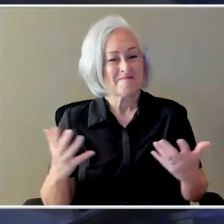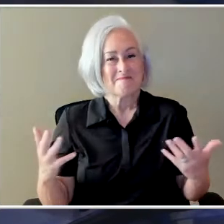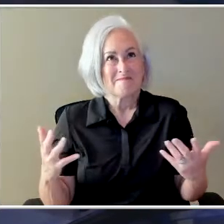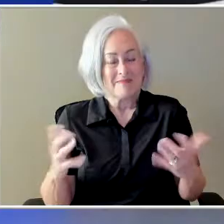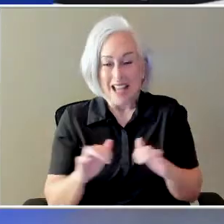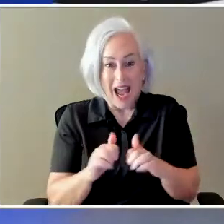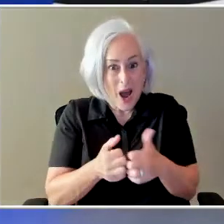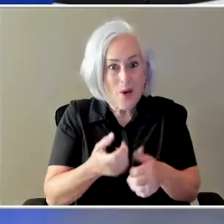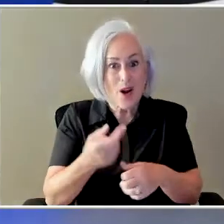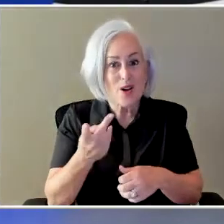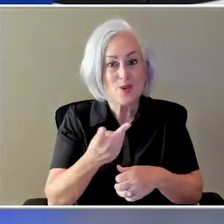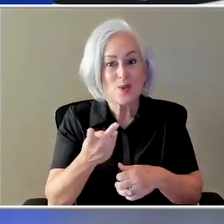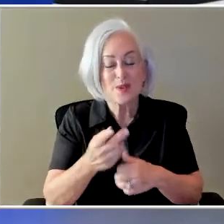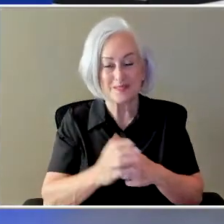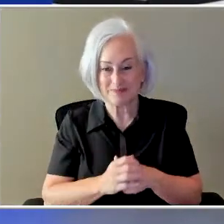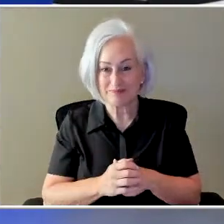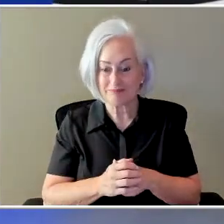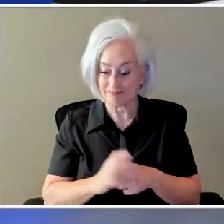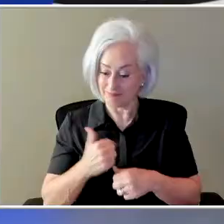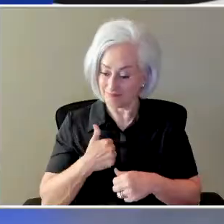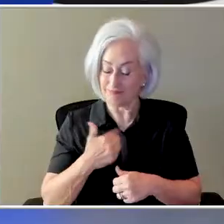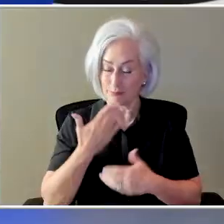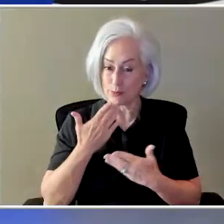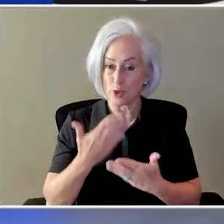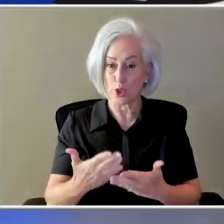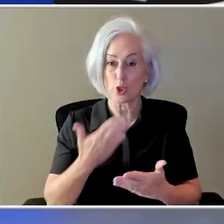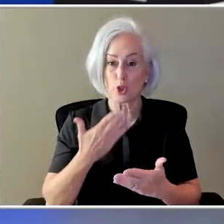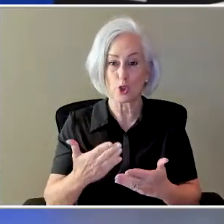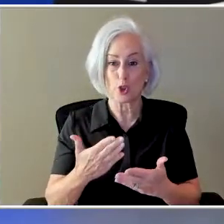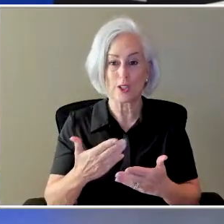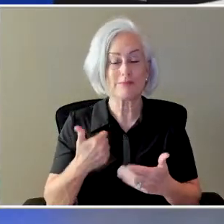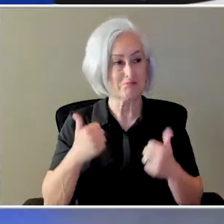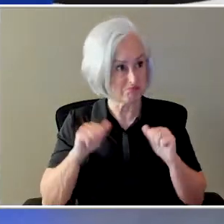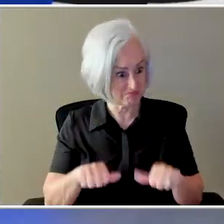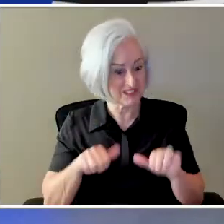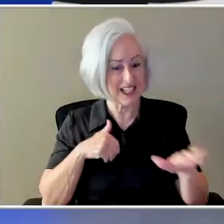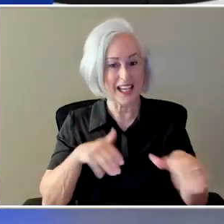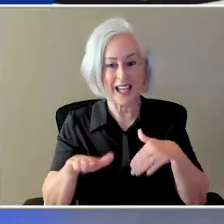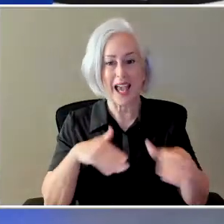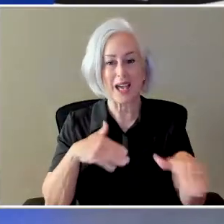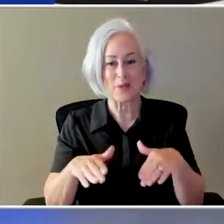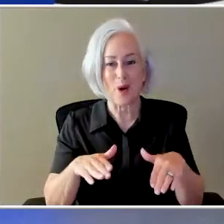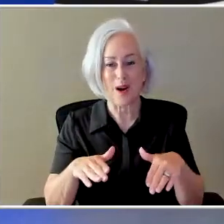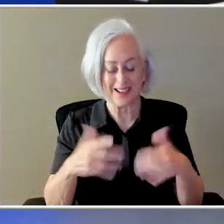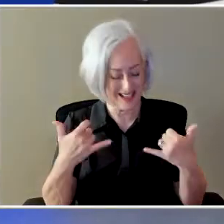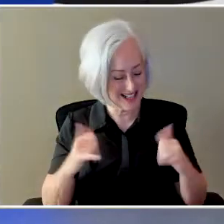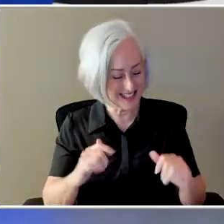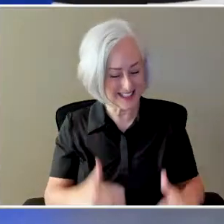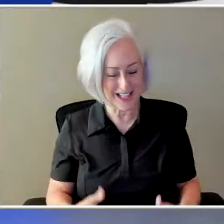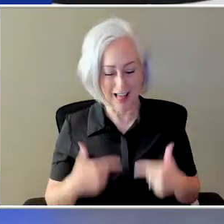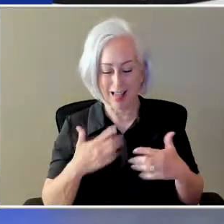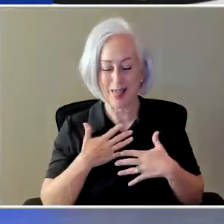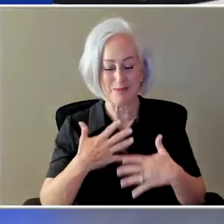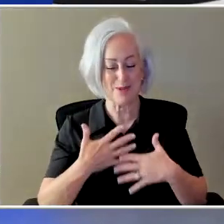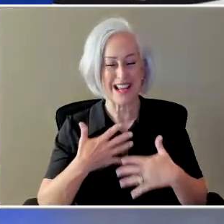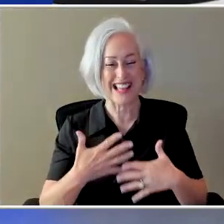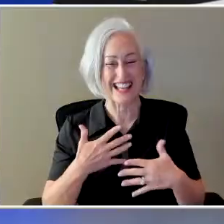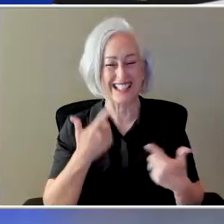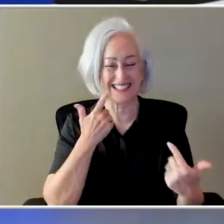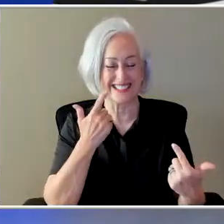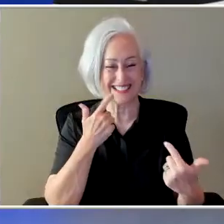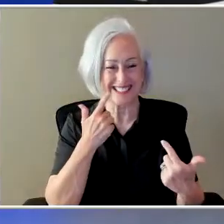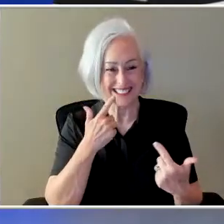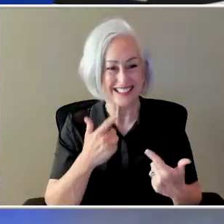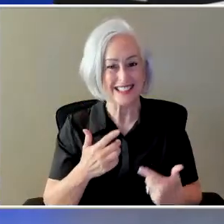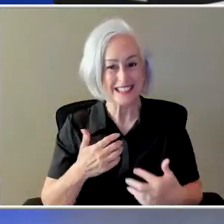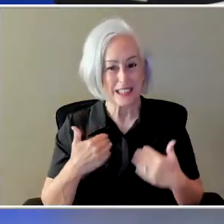doing? Pretty good. Yeah, I mean, I can walk. I'm still above ground. That's what I always say, but lungs are weak, but